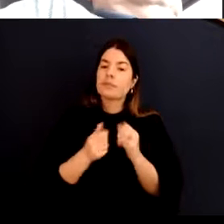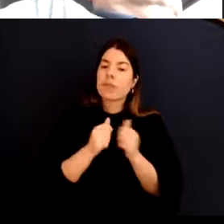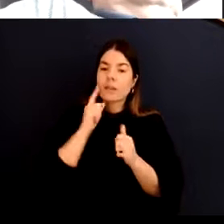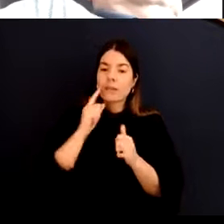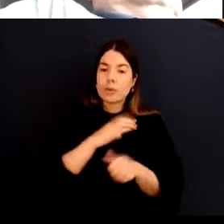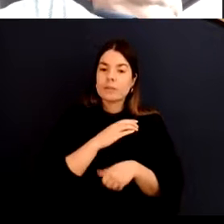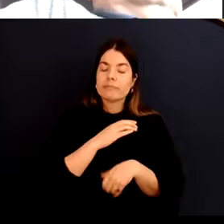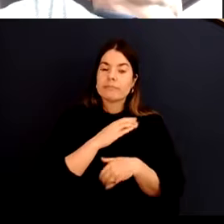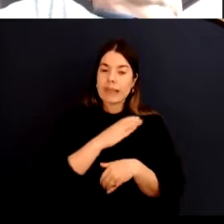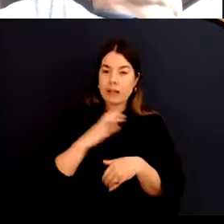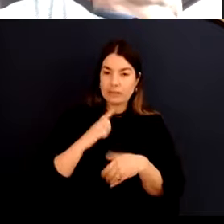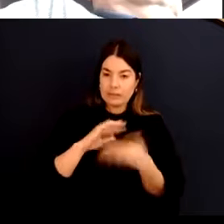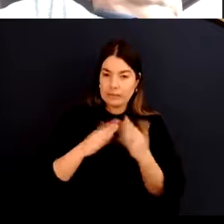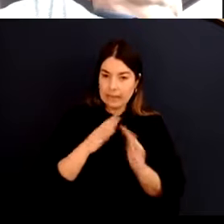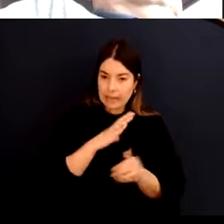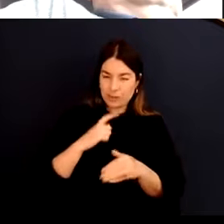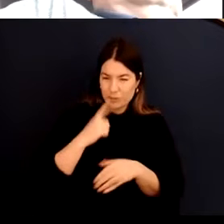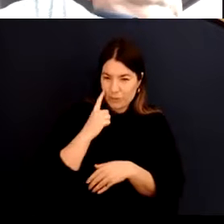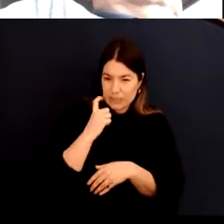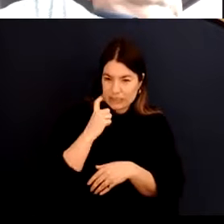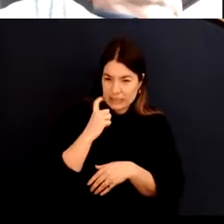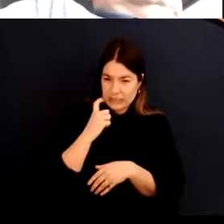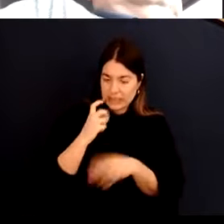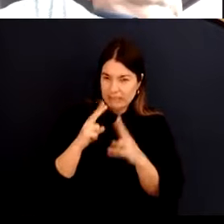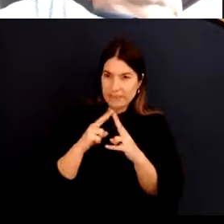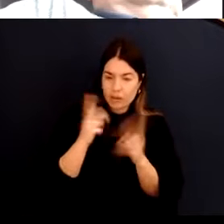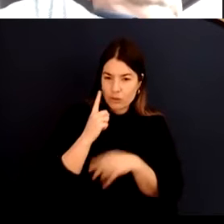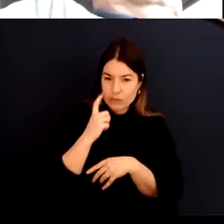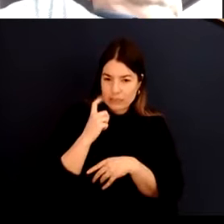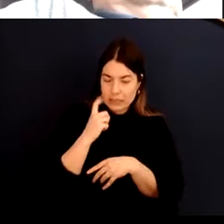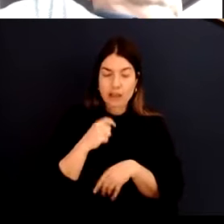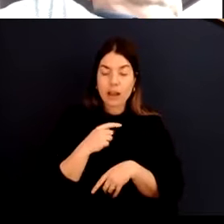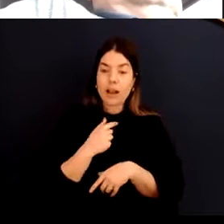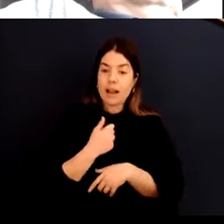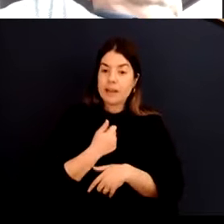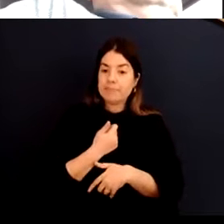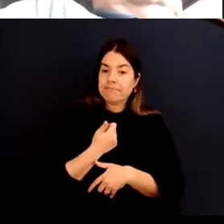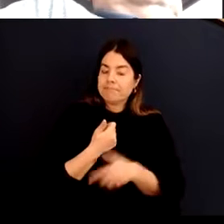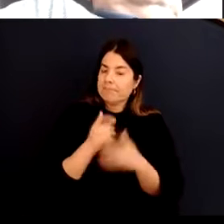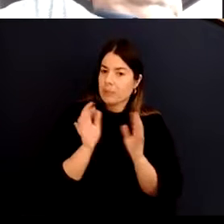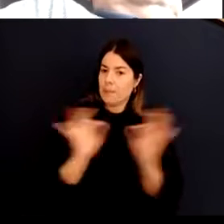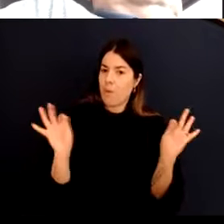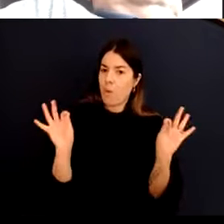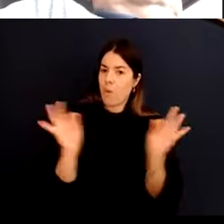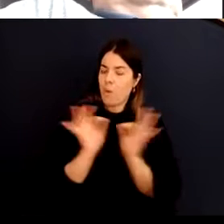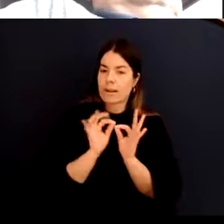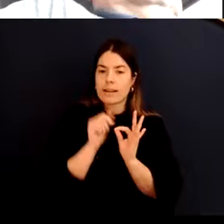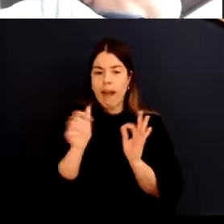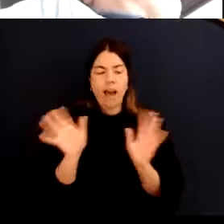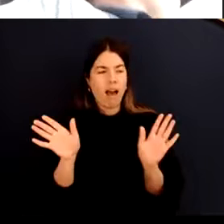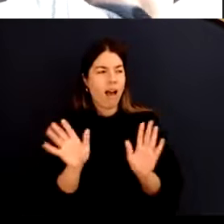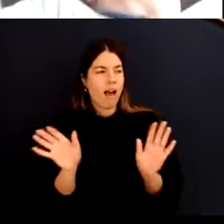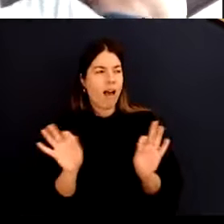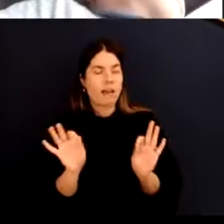council very recently, and I do not take this decision in a lighthearted manner.